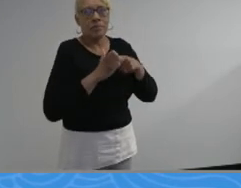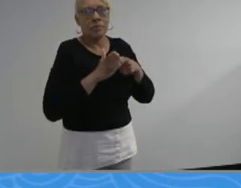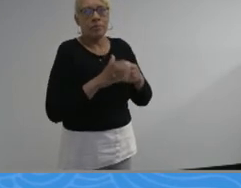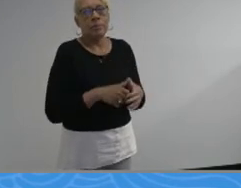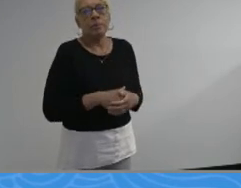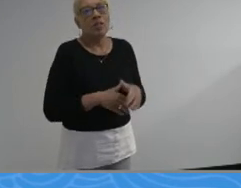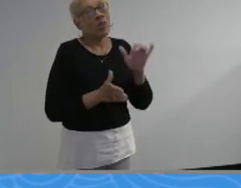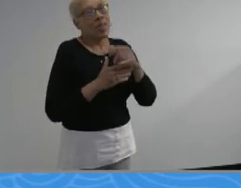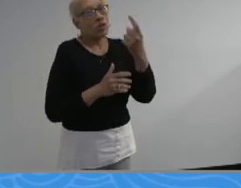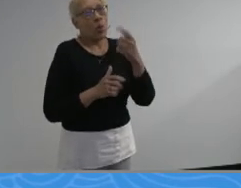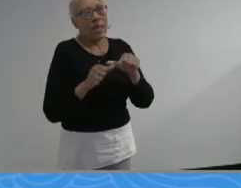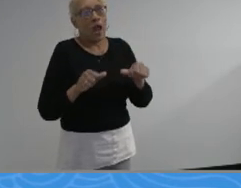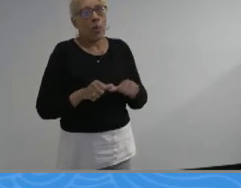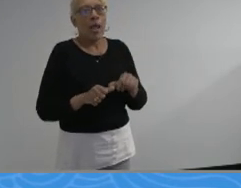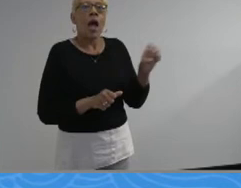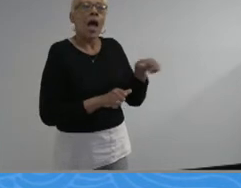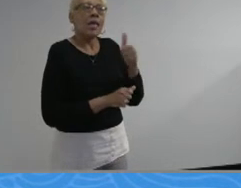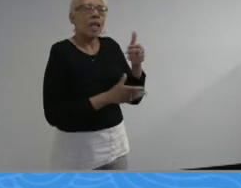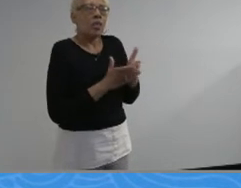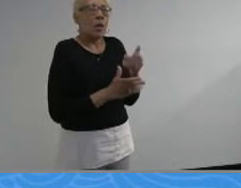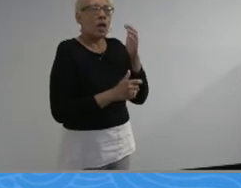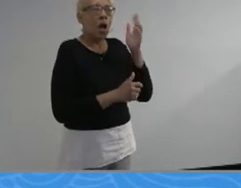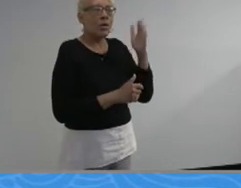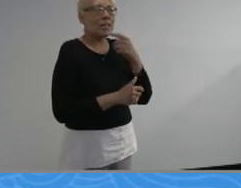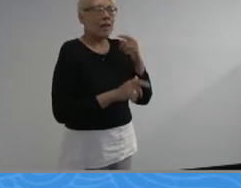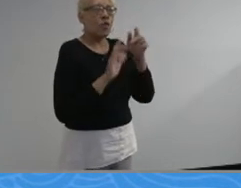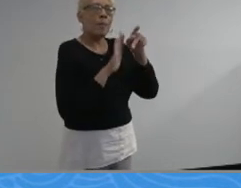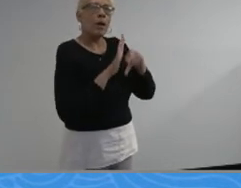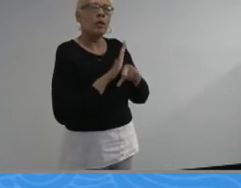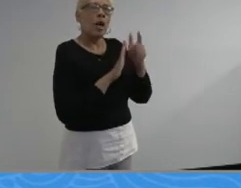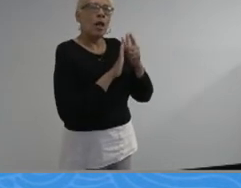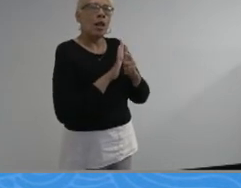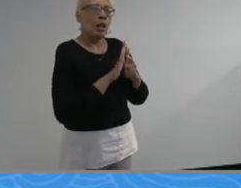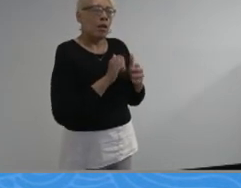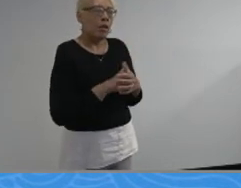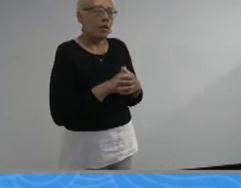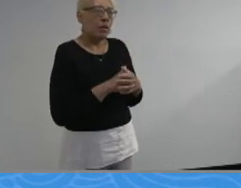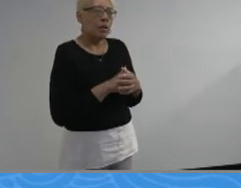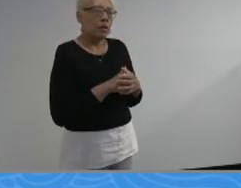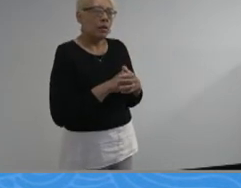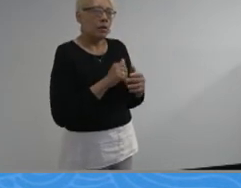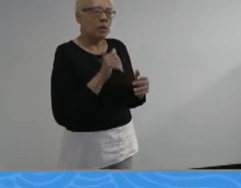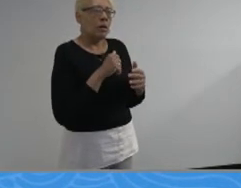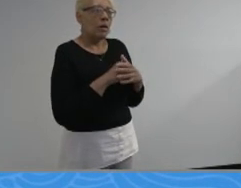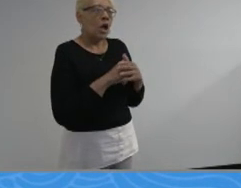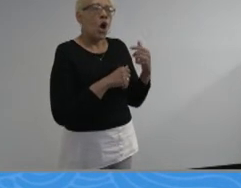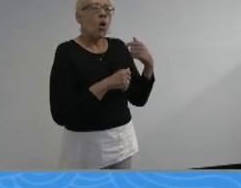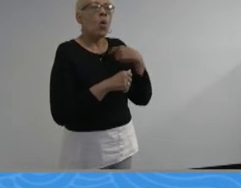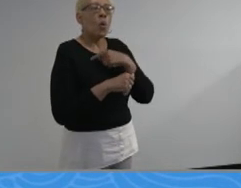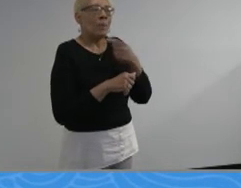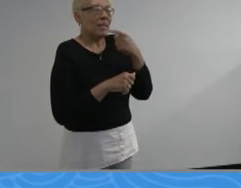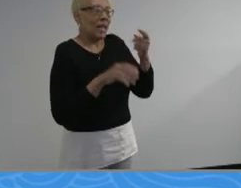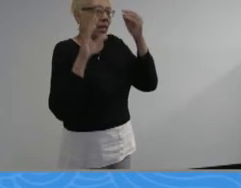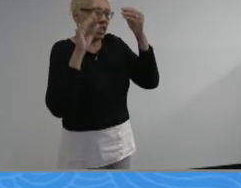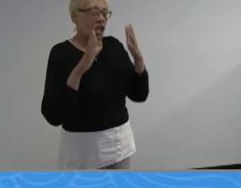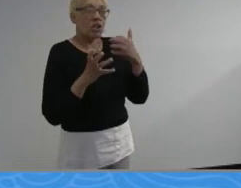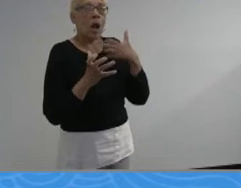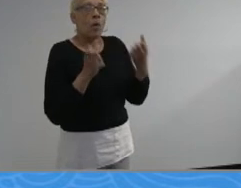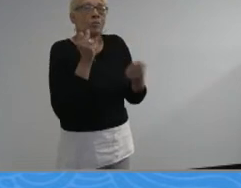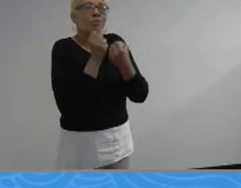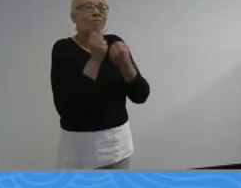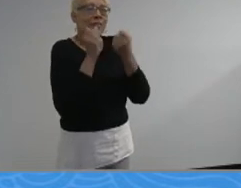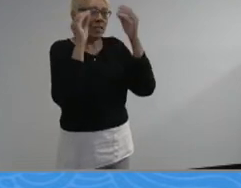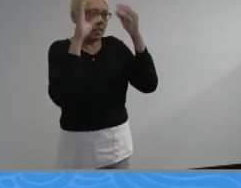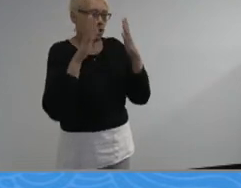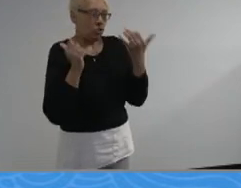that's one area. Another piece I would say from a policy standpoint that we've got to focus on, and look, we have been telling teachers, I want to advocate for teachers right